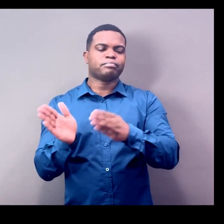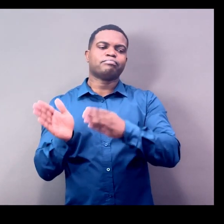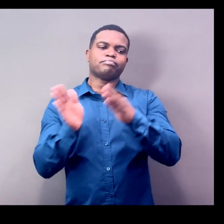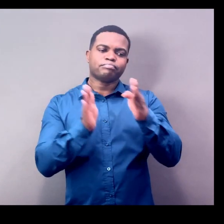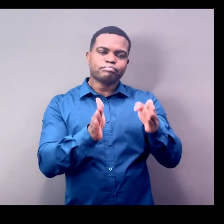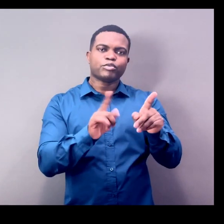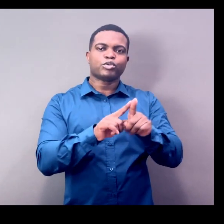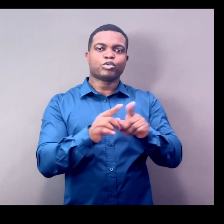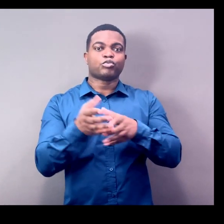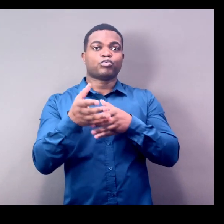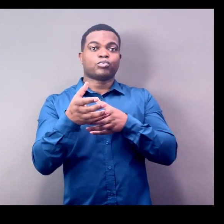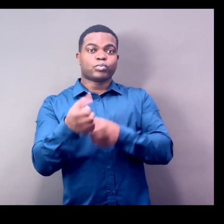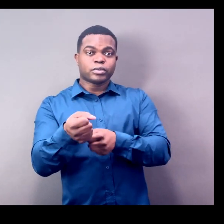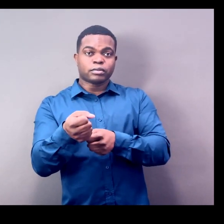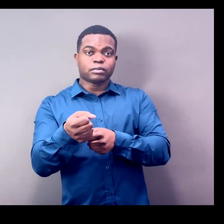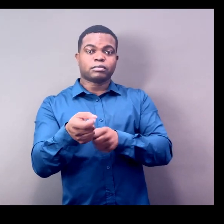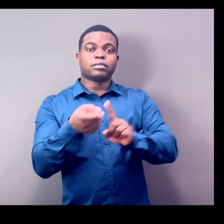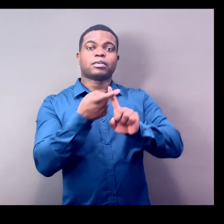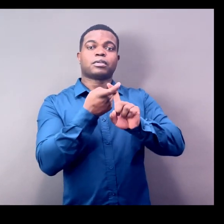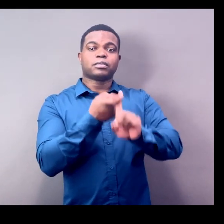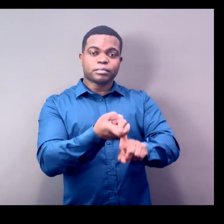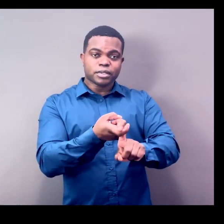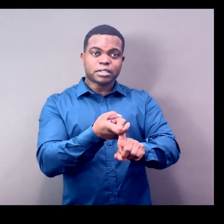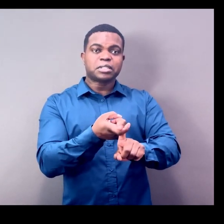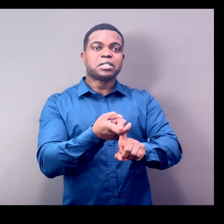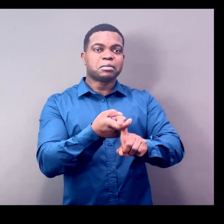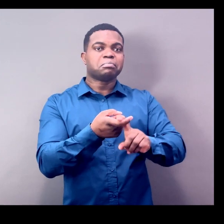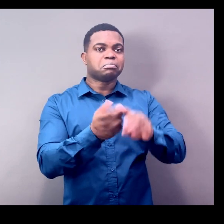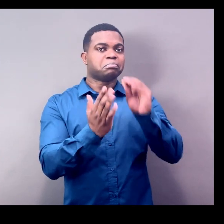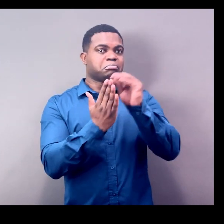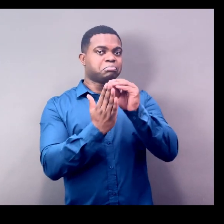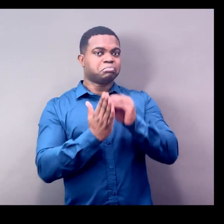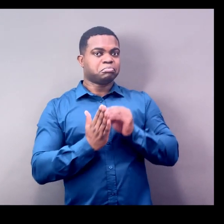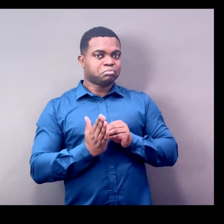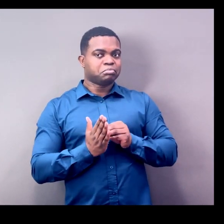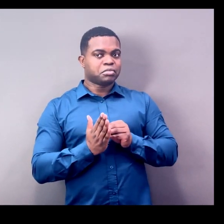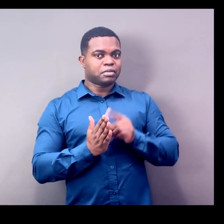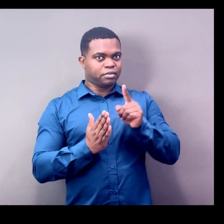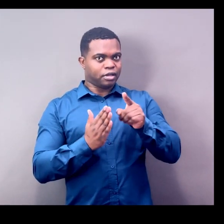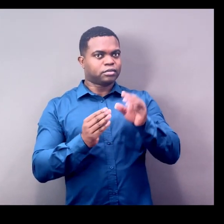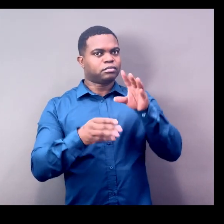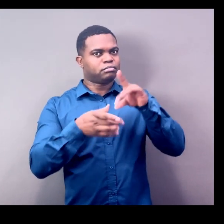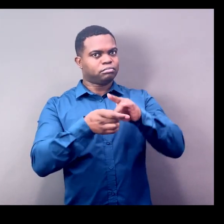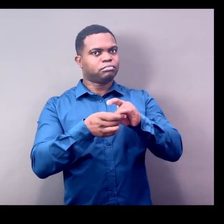trust and credibility building behaviors. It is listed amongst those